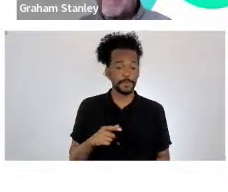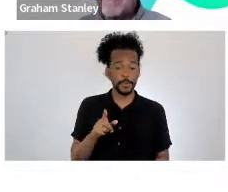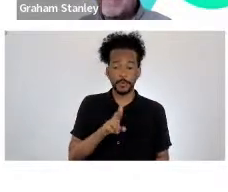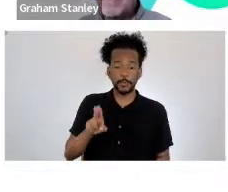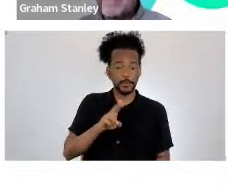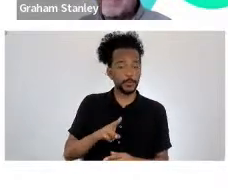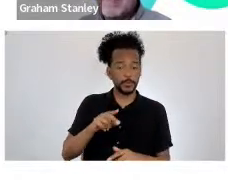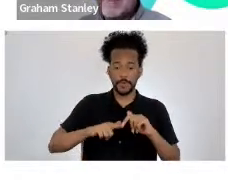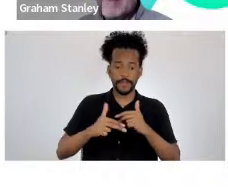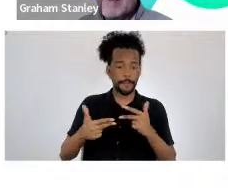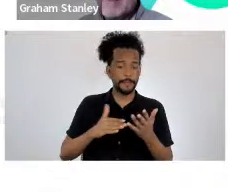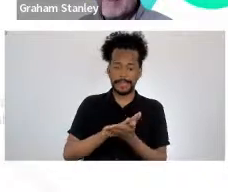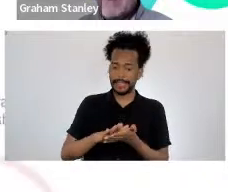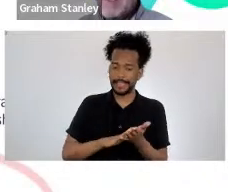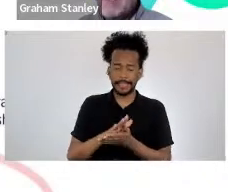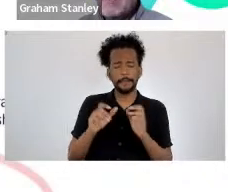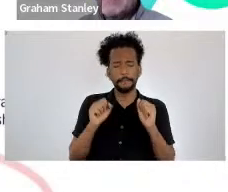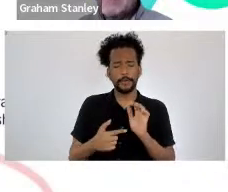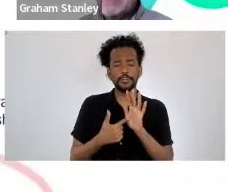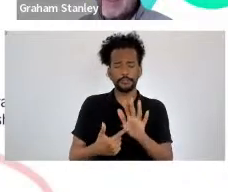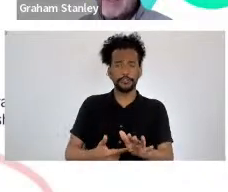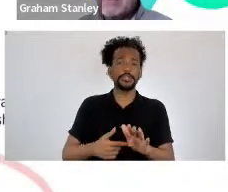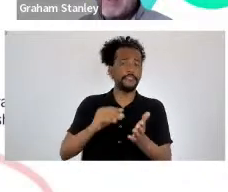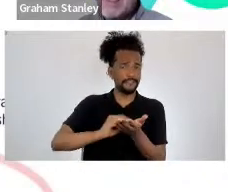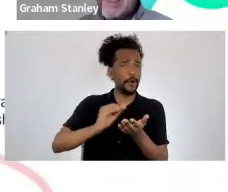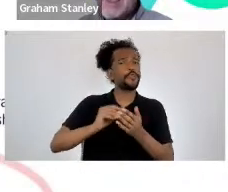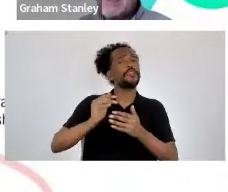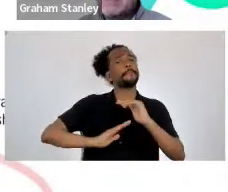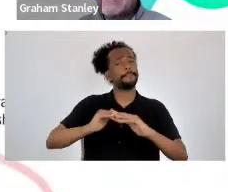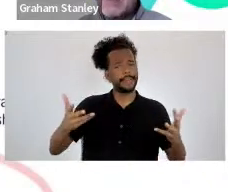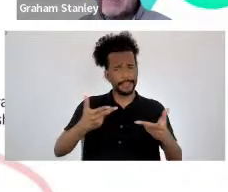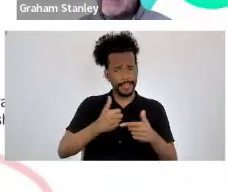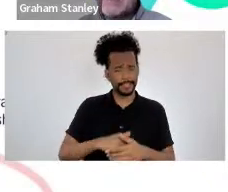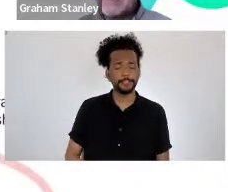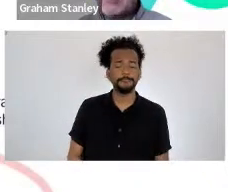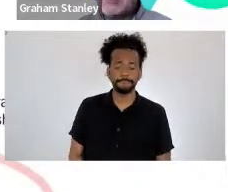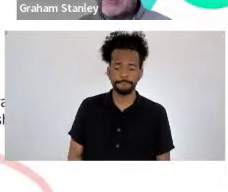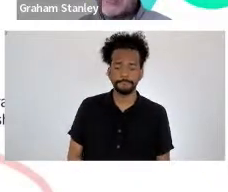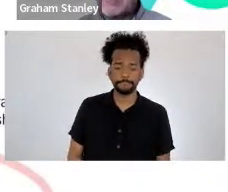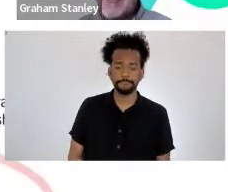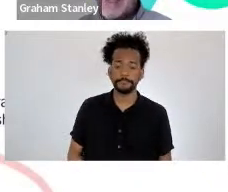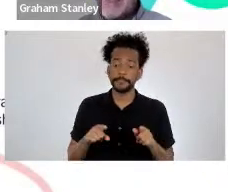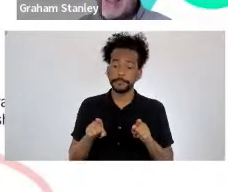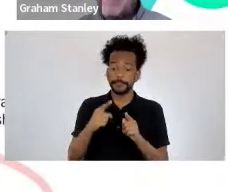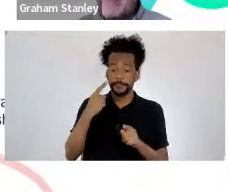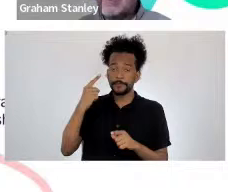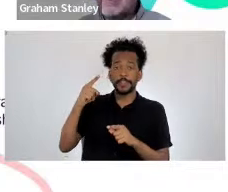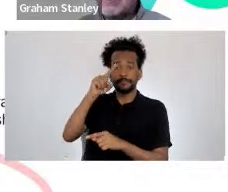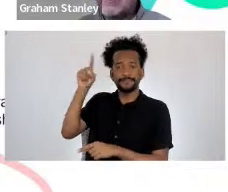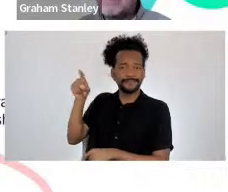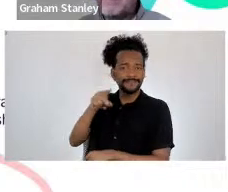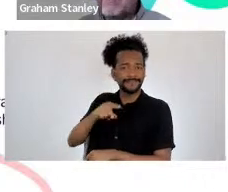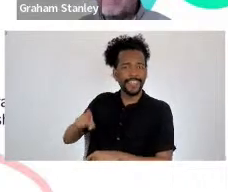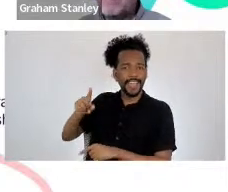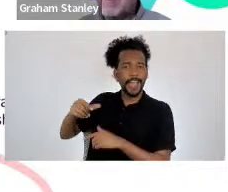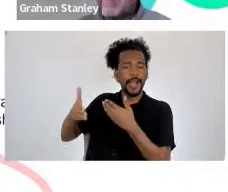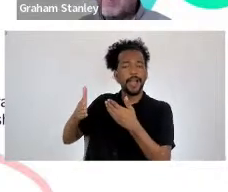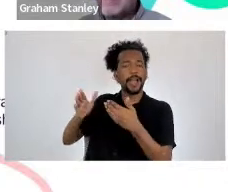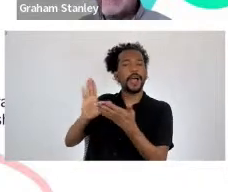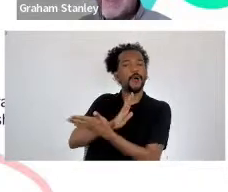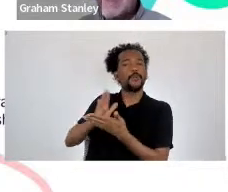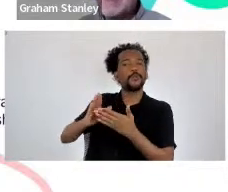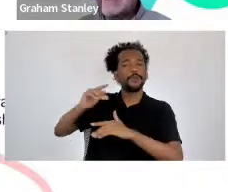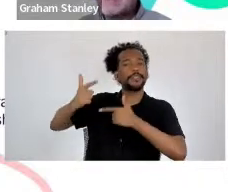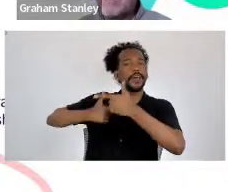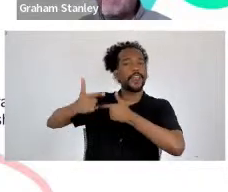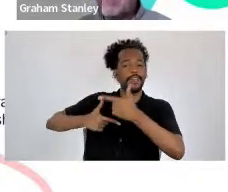gap. Now, here you can see the kinds of tasks teachers are using AI-powered tools for,